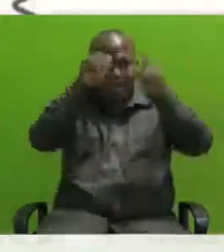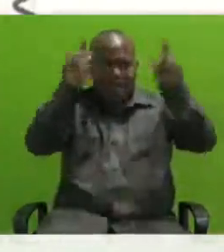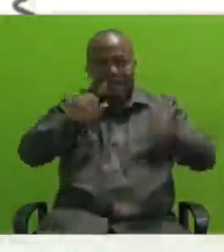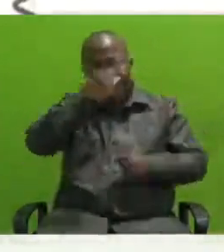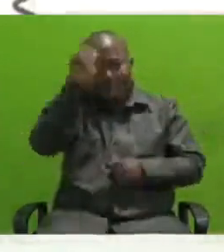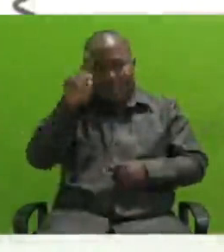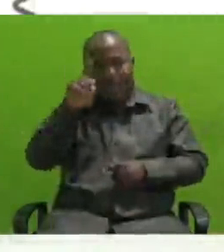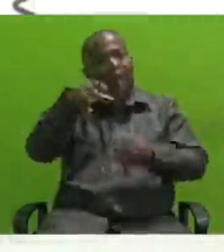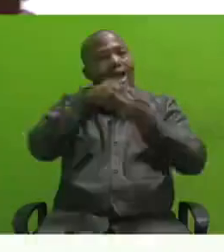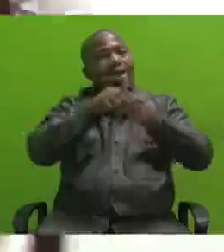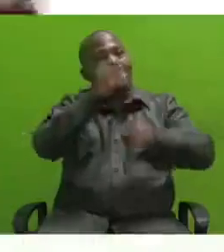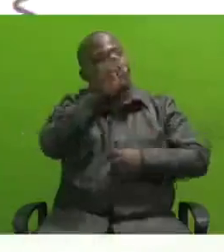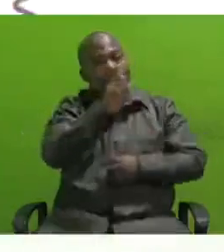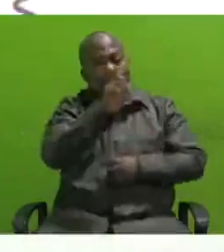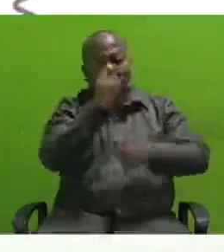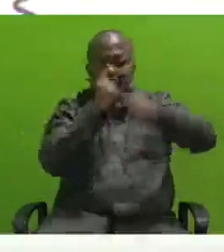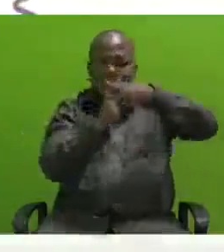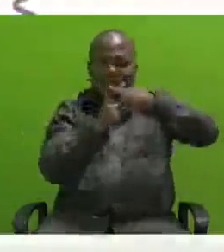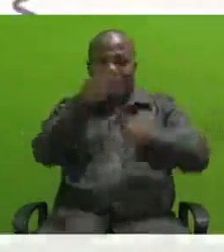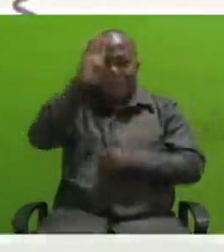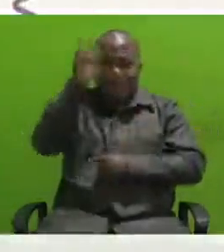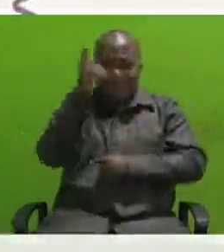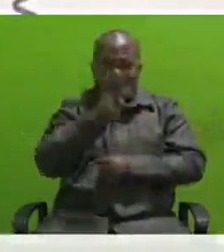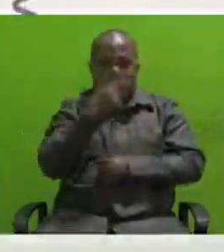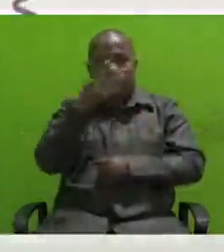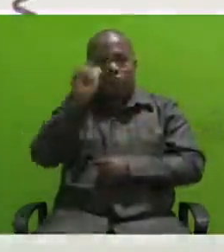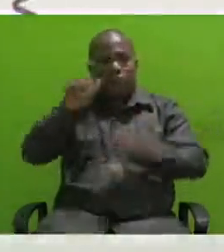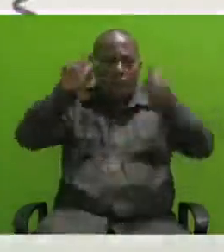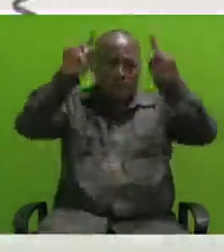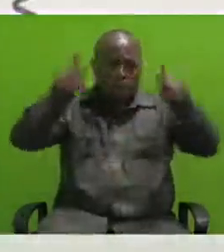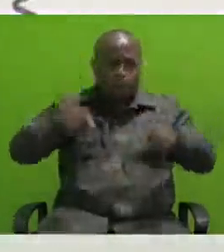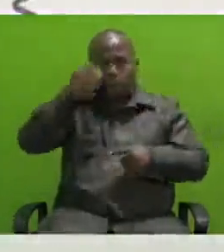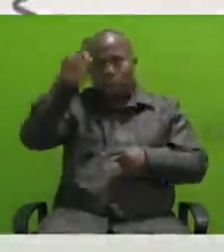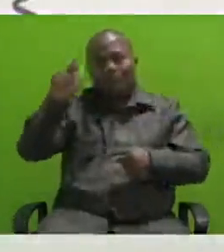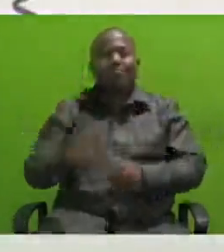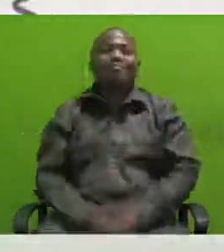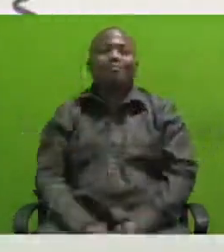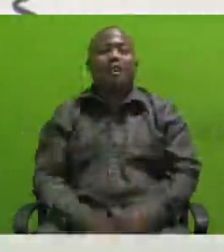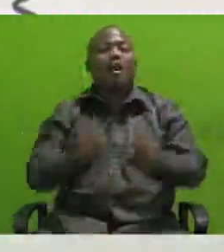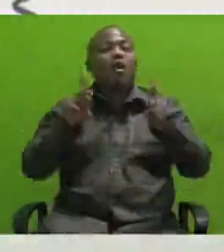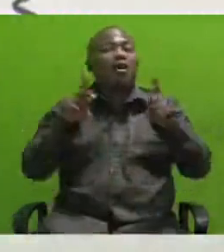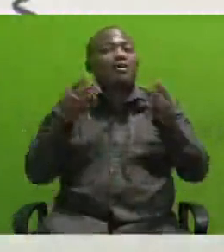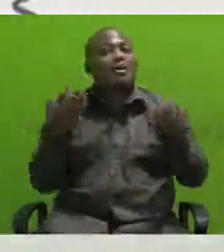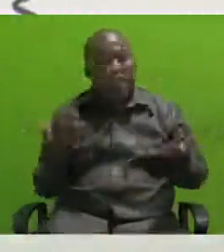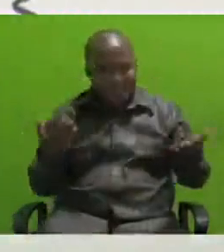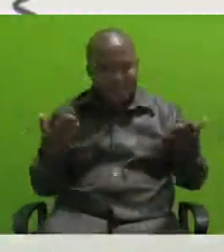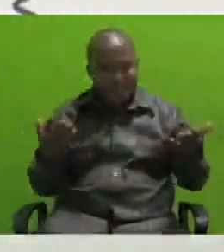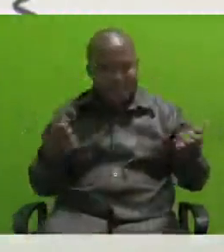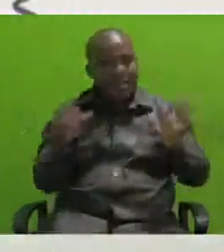x plus b over 2a, the whole thing square. So now, my dear viewers